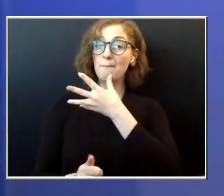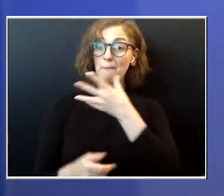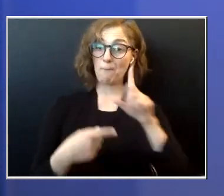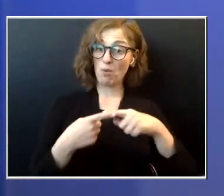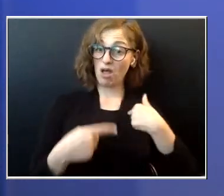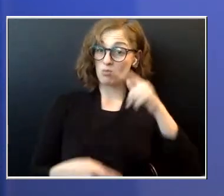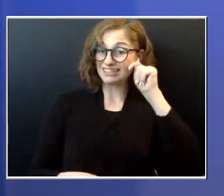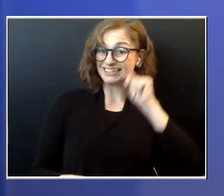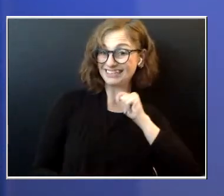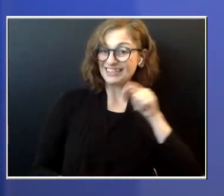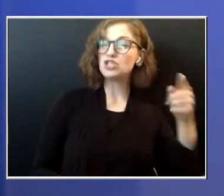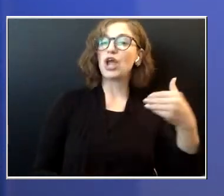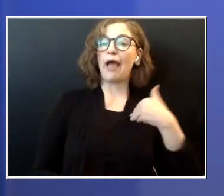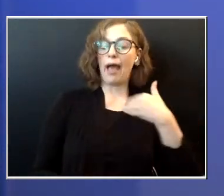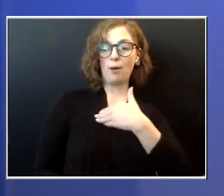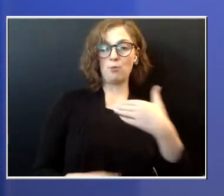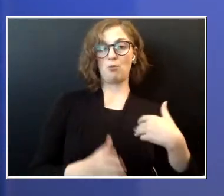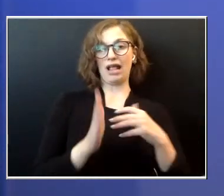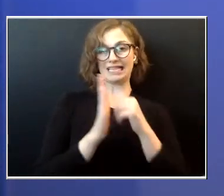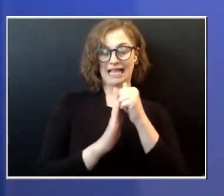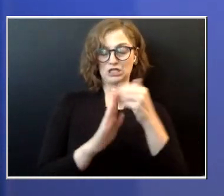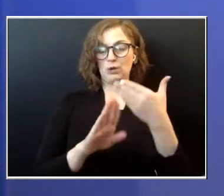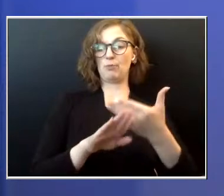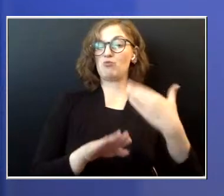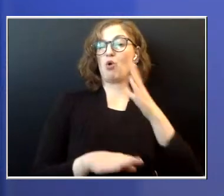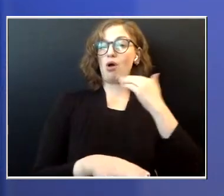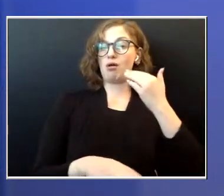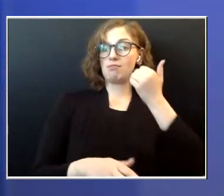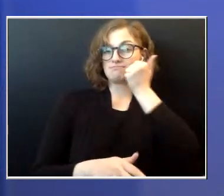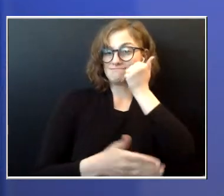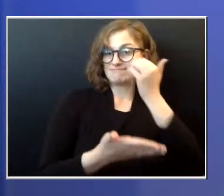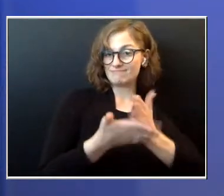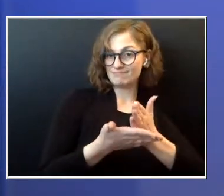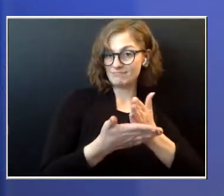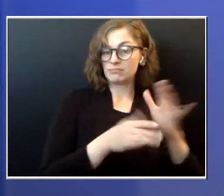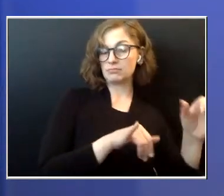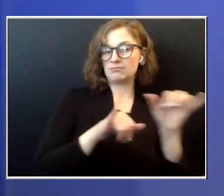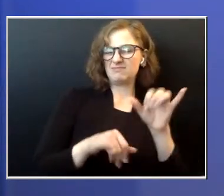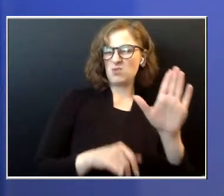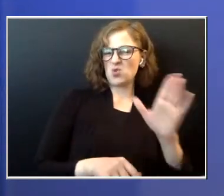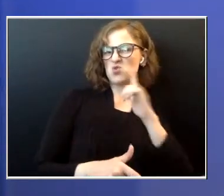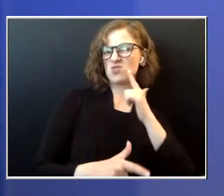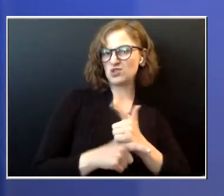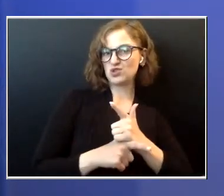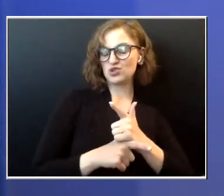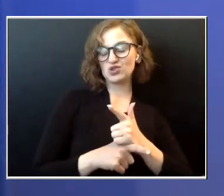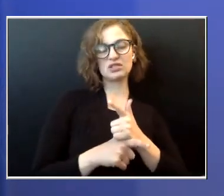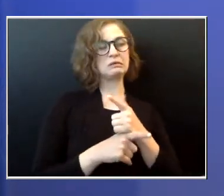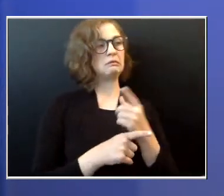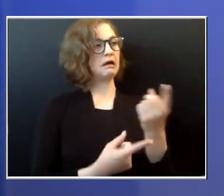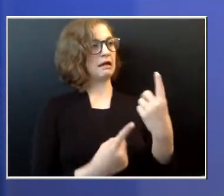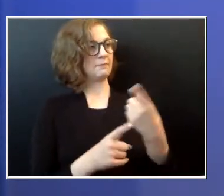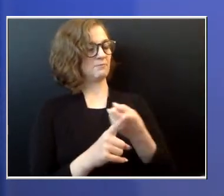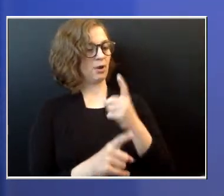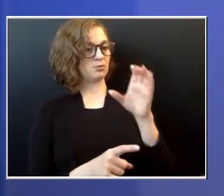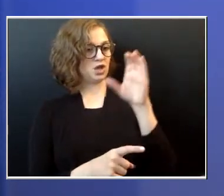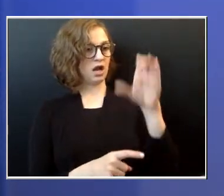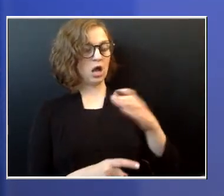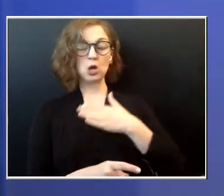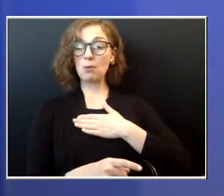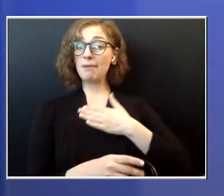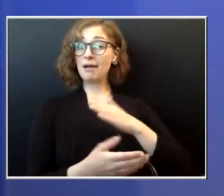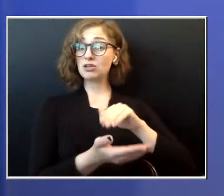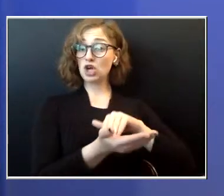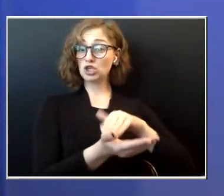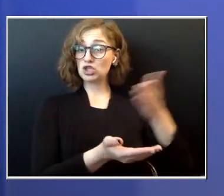as her sister. I came from Chicago, and the doctors that I worked with there recommended Dr. Fabian and